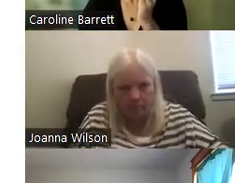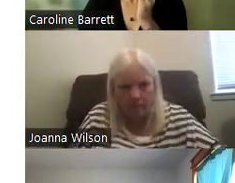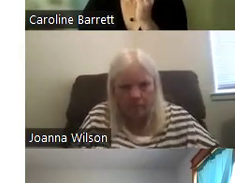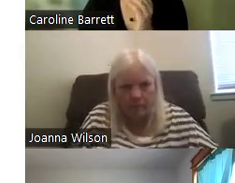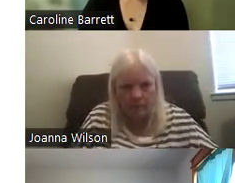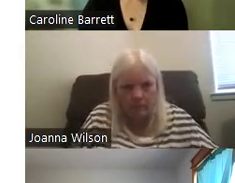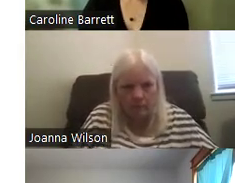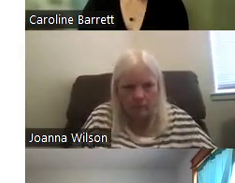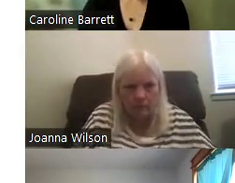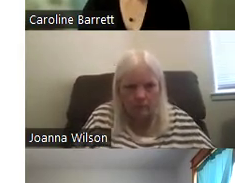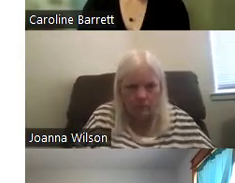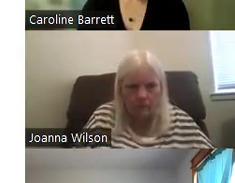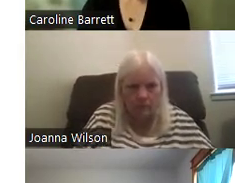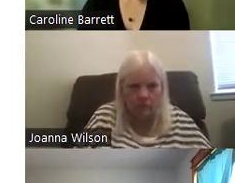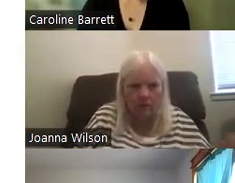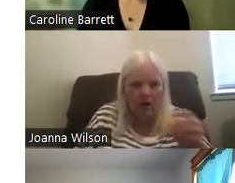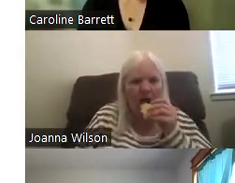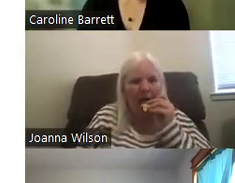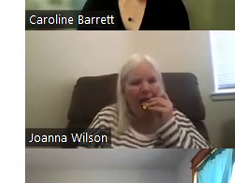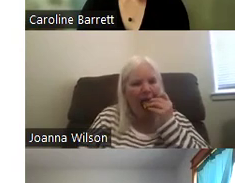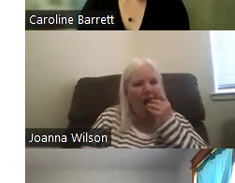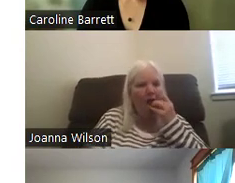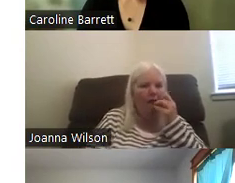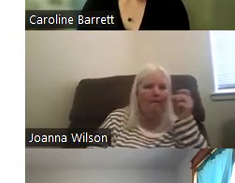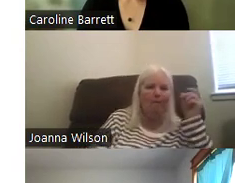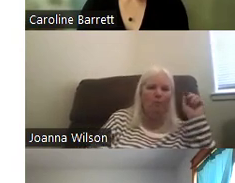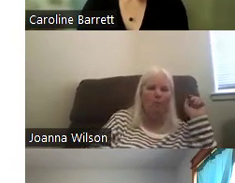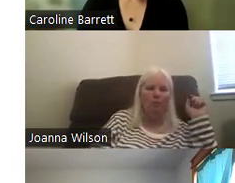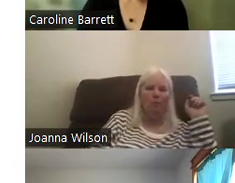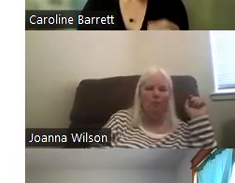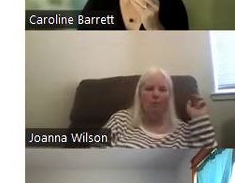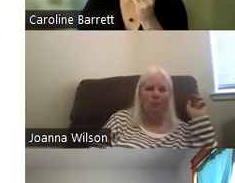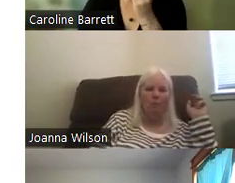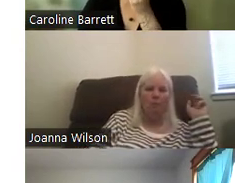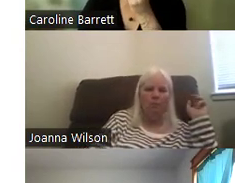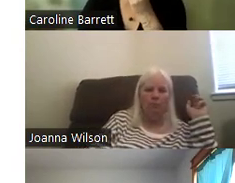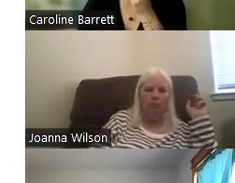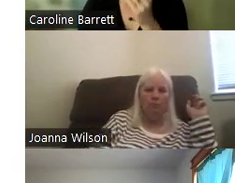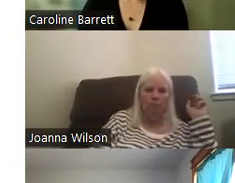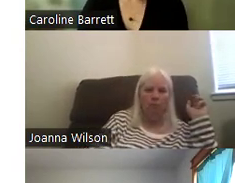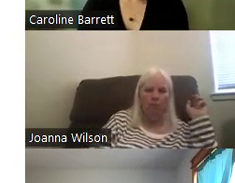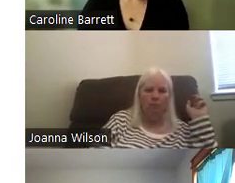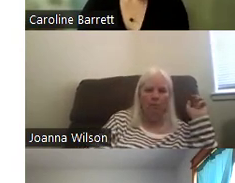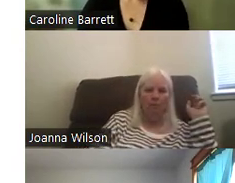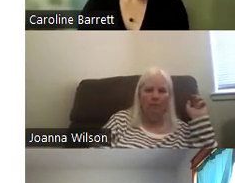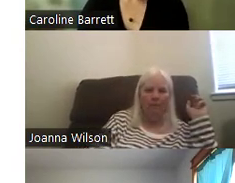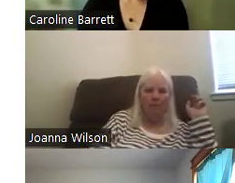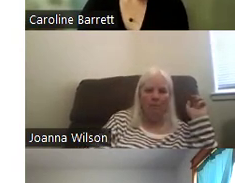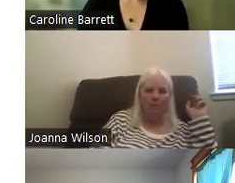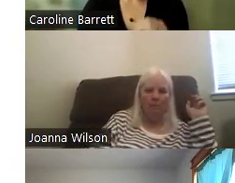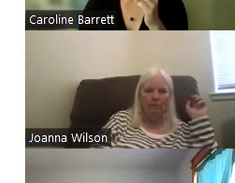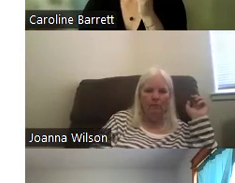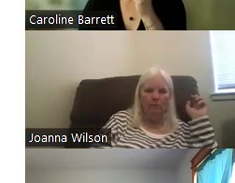you can experience, what are you asked to do, what can you benefit from, and try to give them information to help support